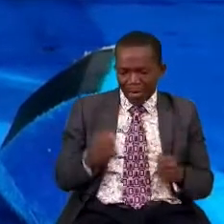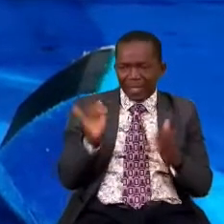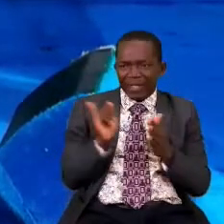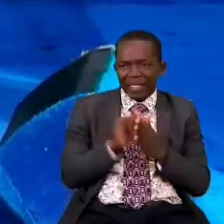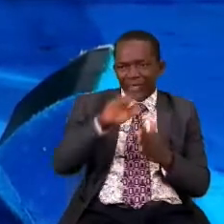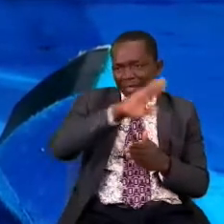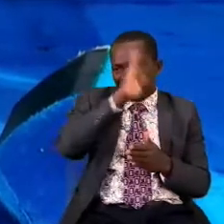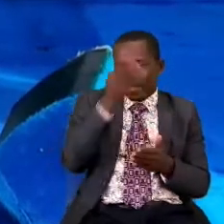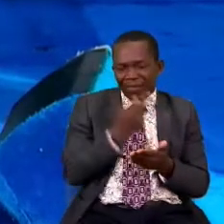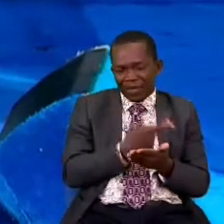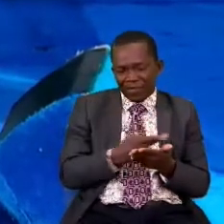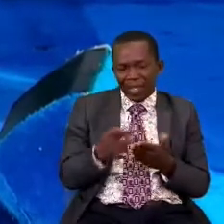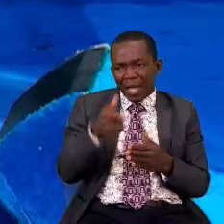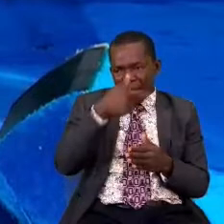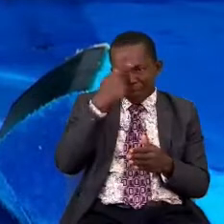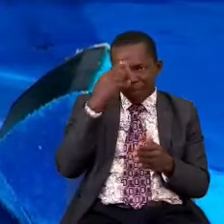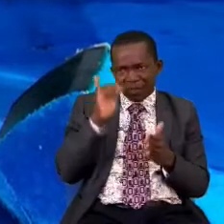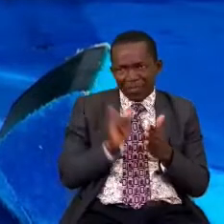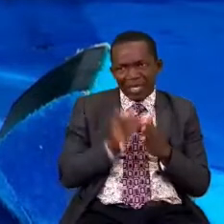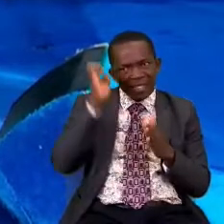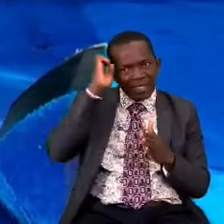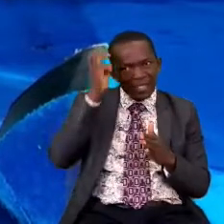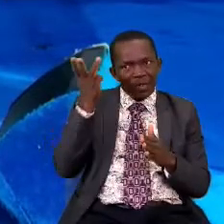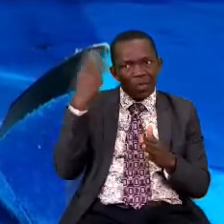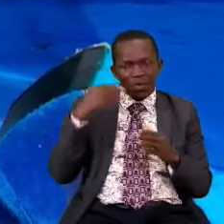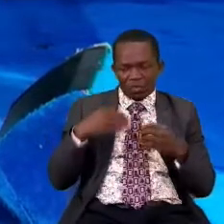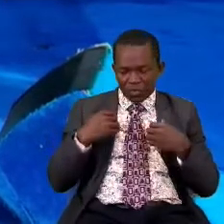21, and being